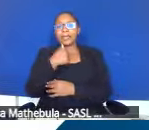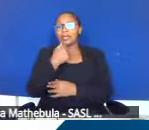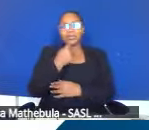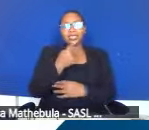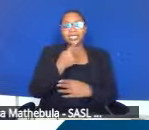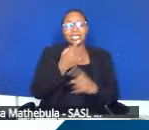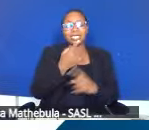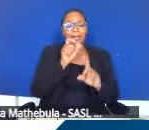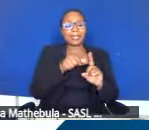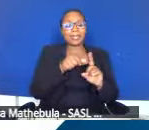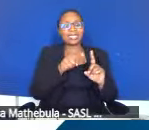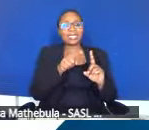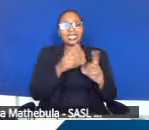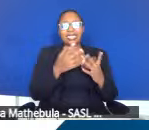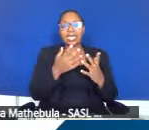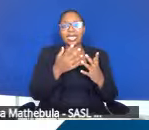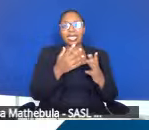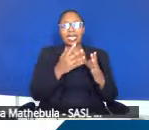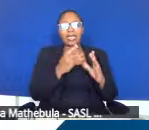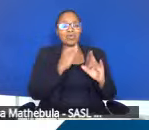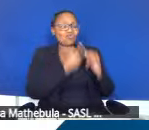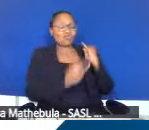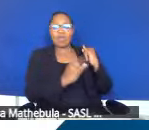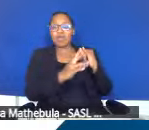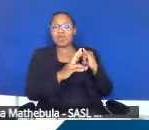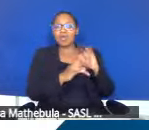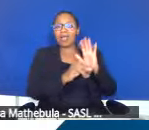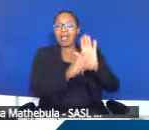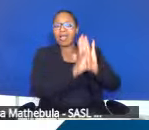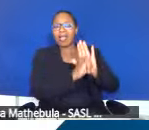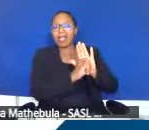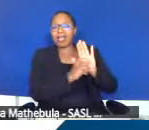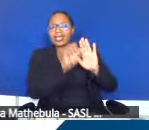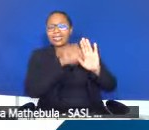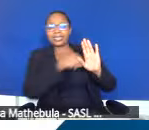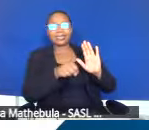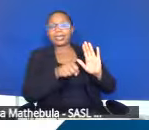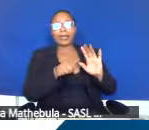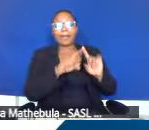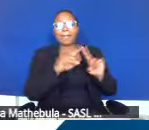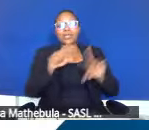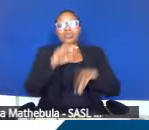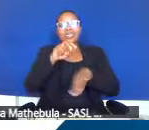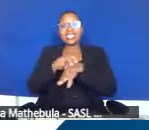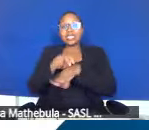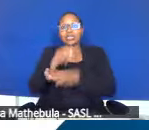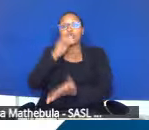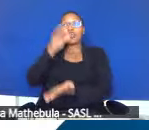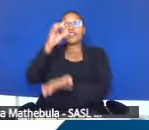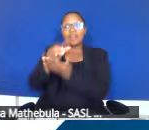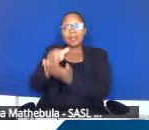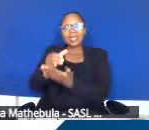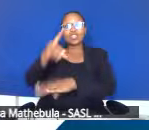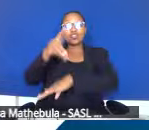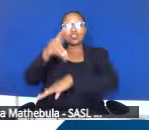se, but the certifying doctor or the confirming doctor was a